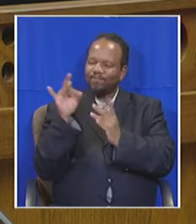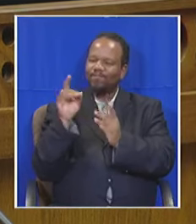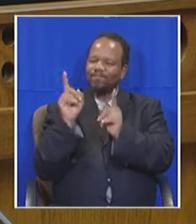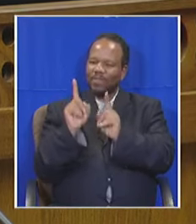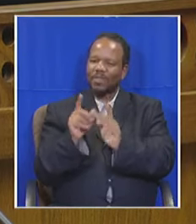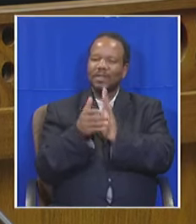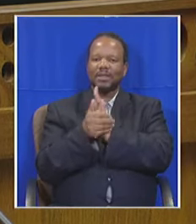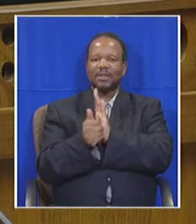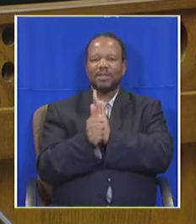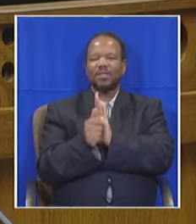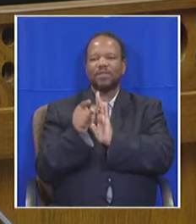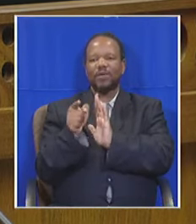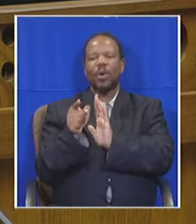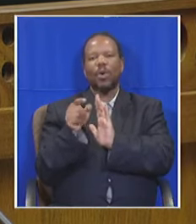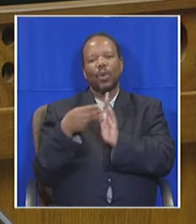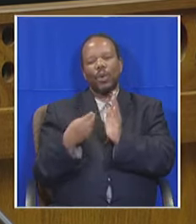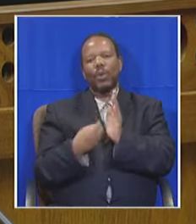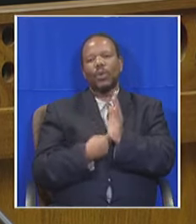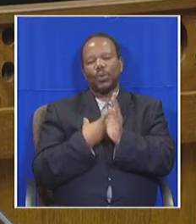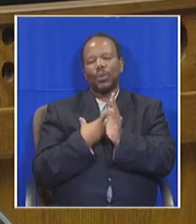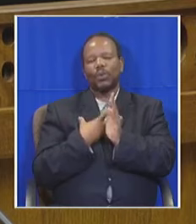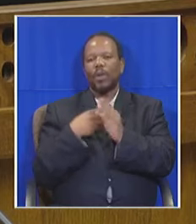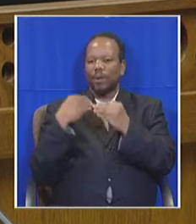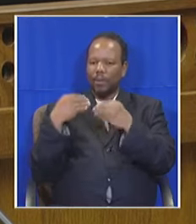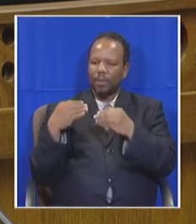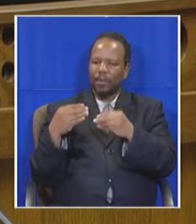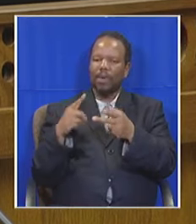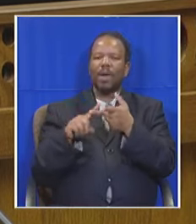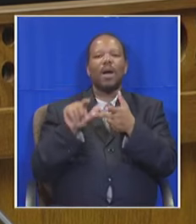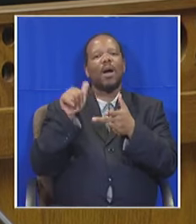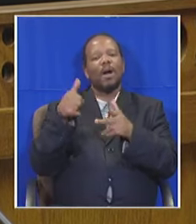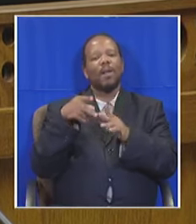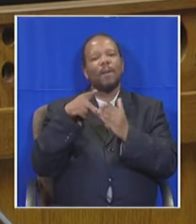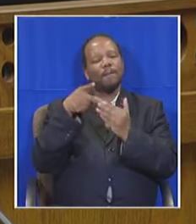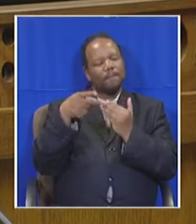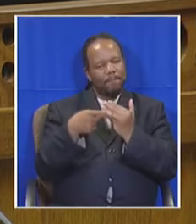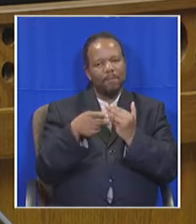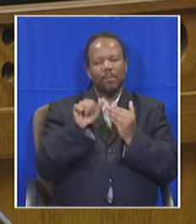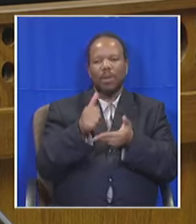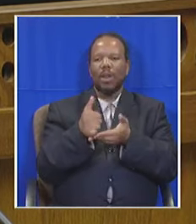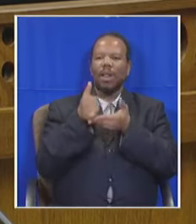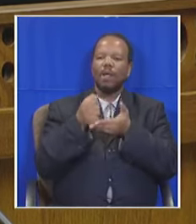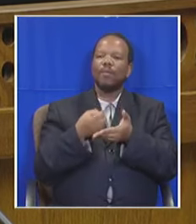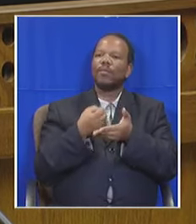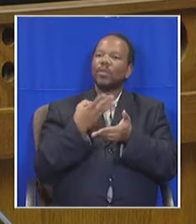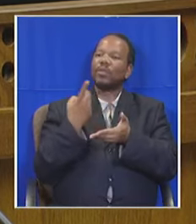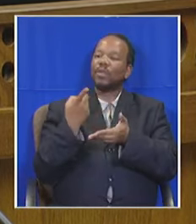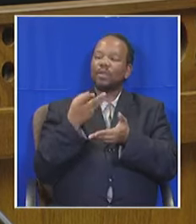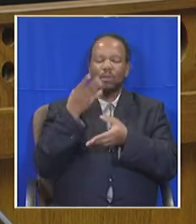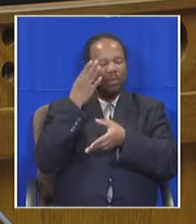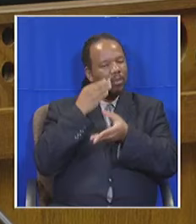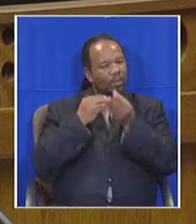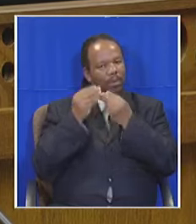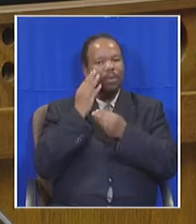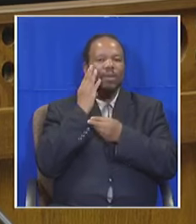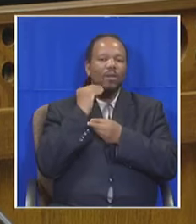youth entrepreneurial opportunities, and other initiatives that can help young people gain relevant experience. Then